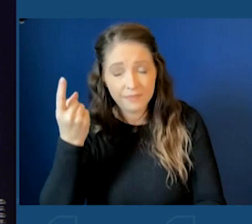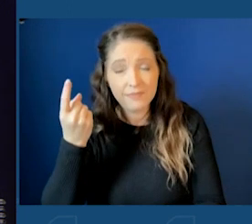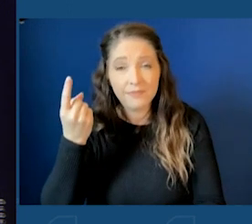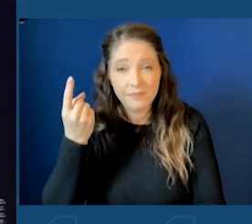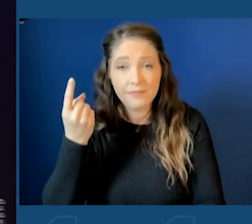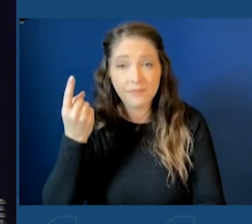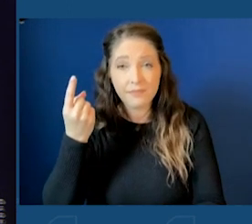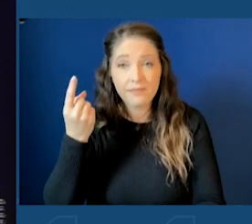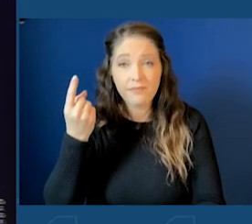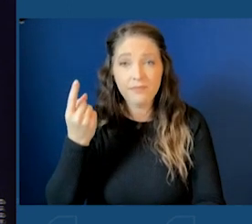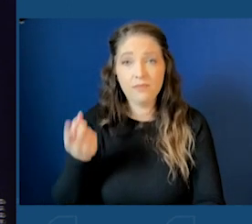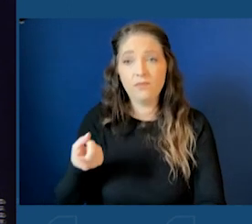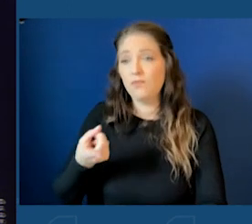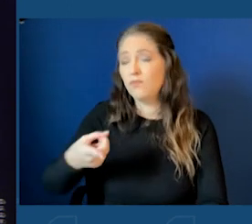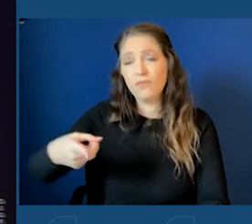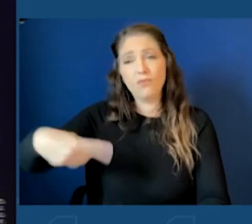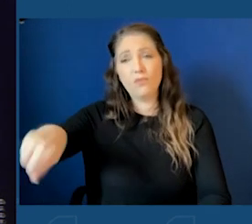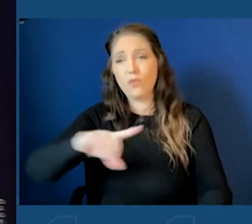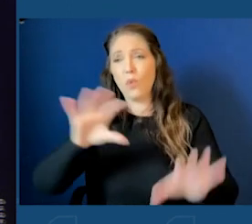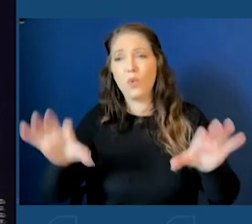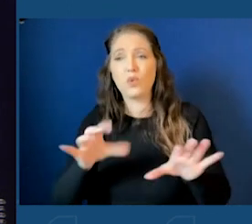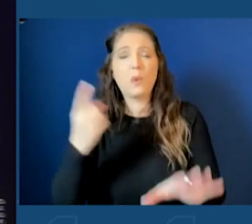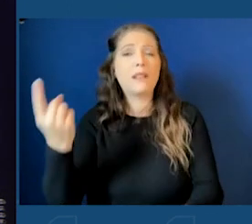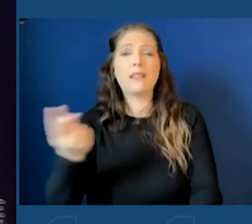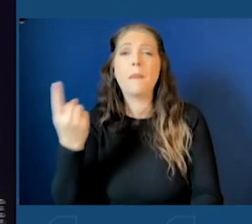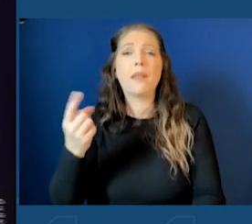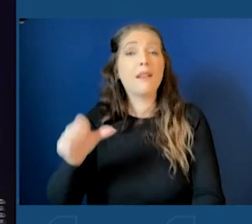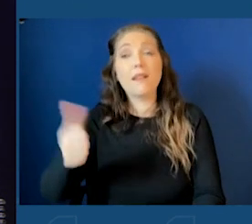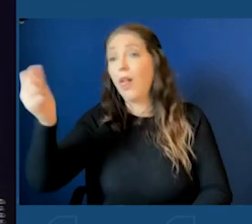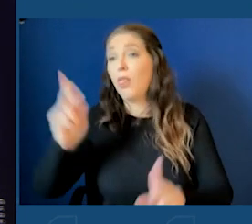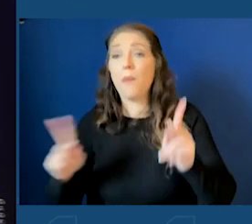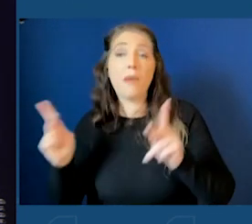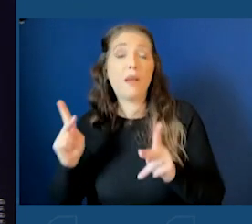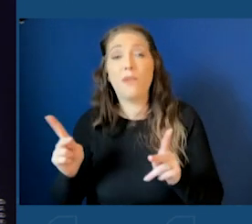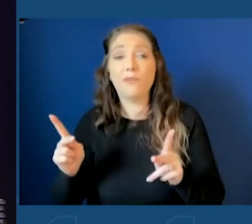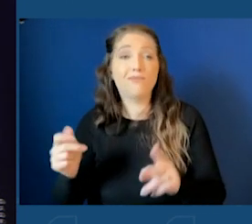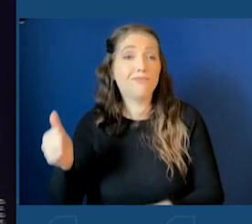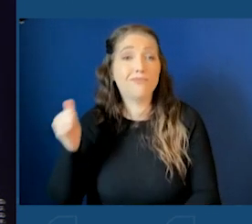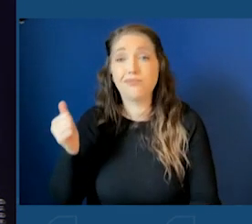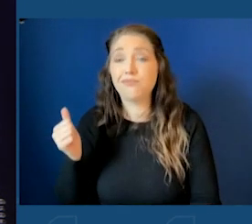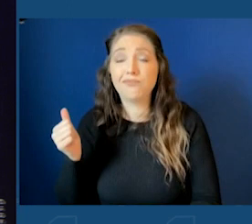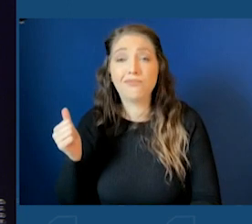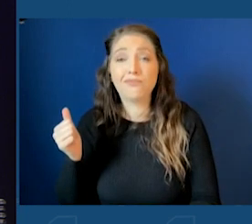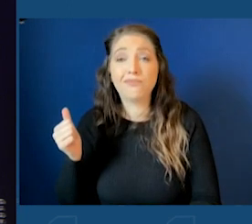know that you're doing something that many others would not do.